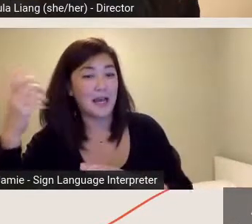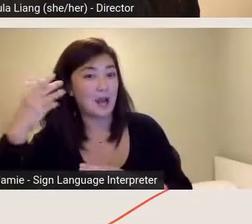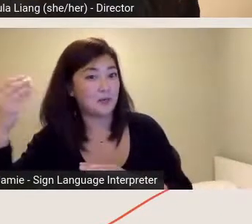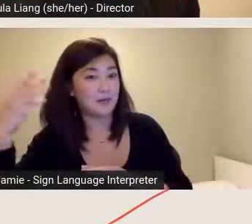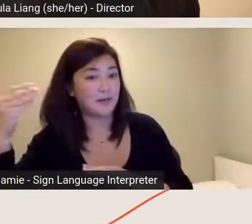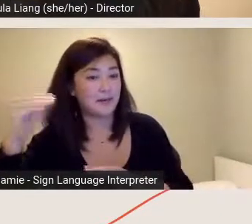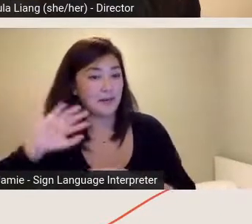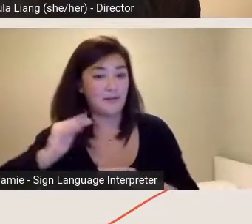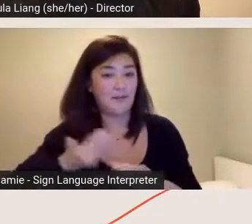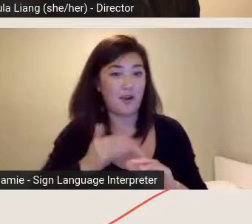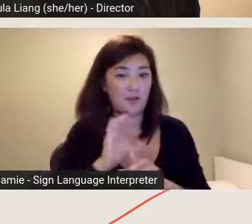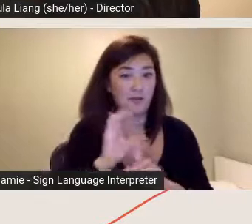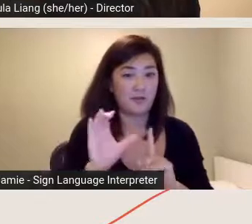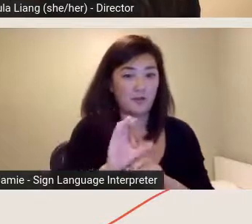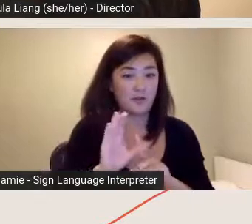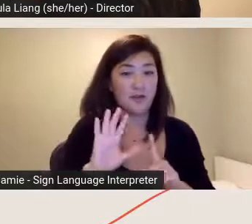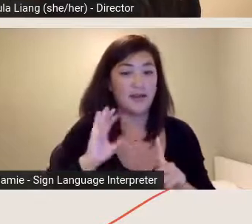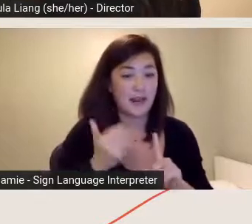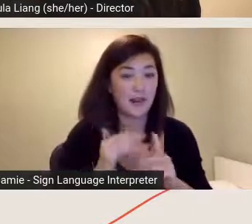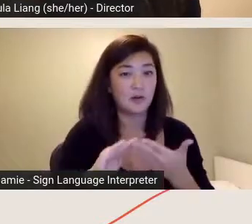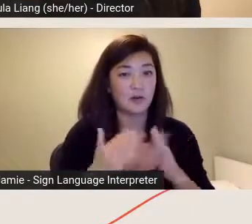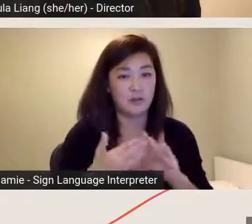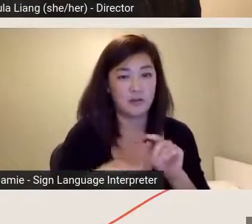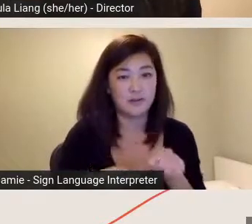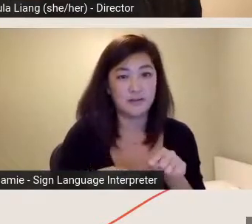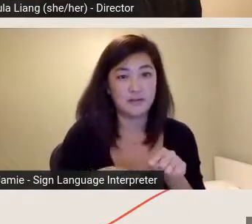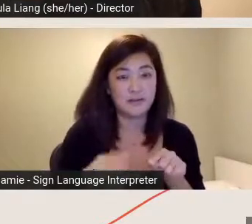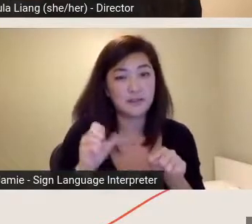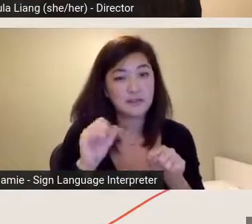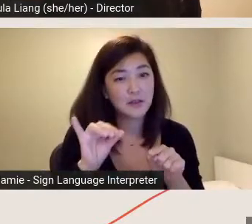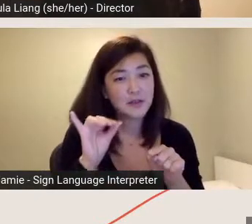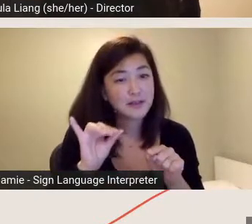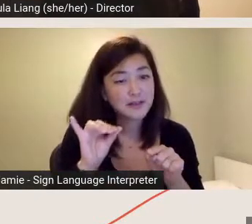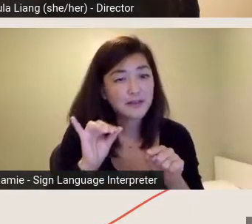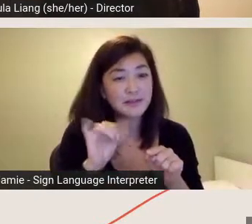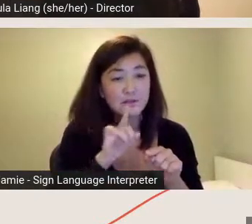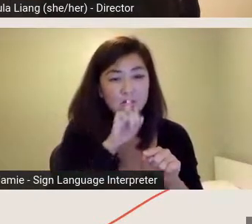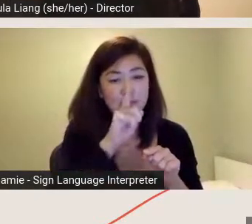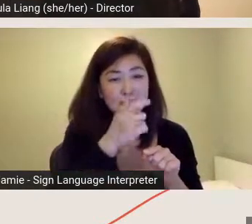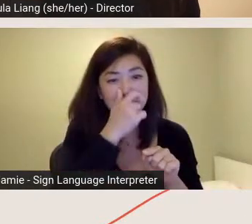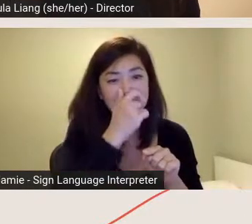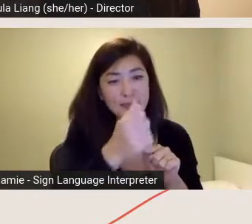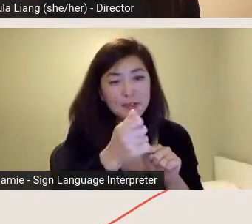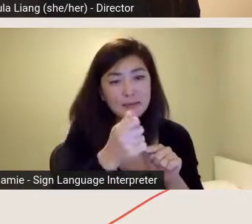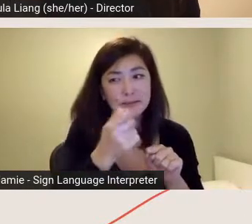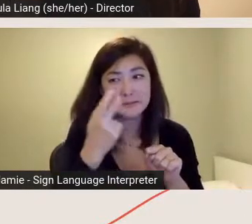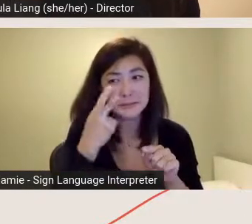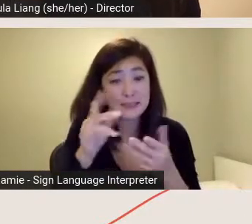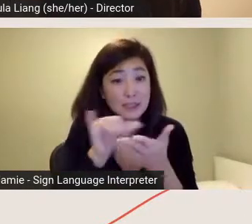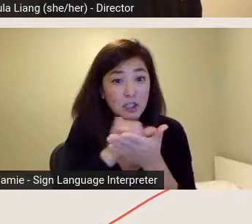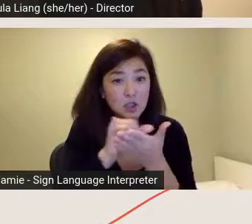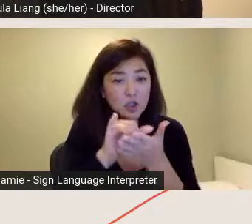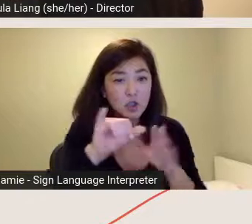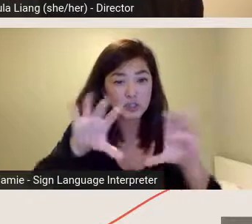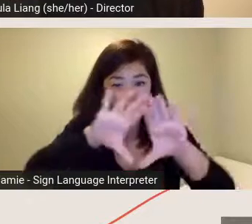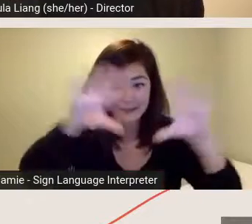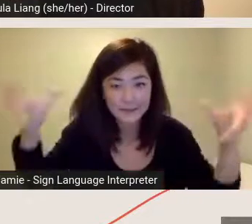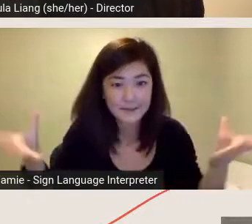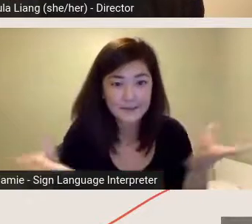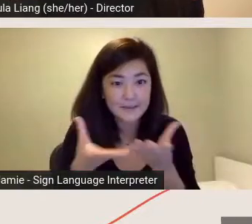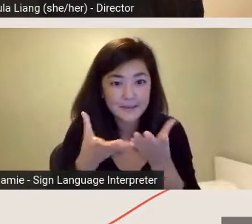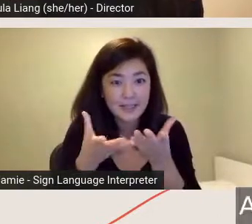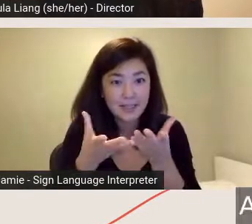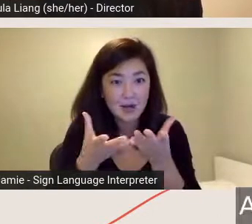important to know about this New York City like space is that we're all really